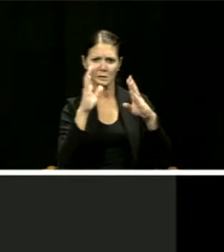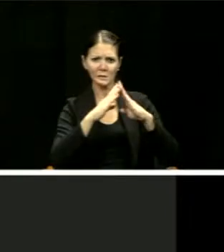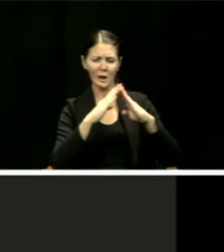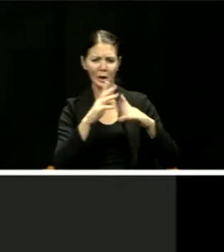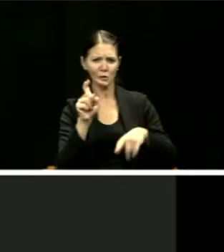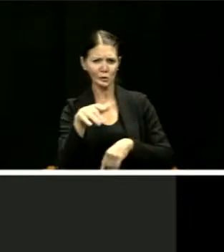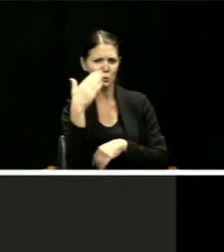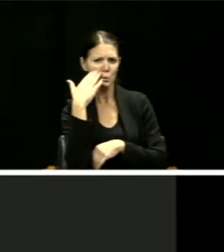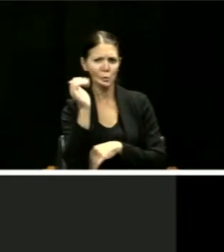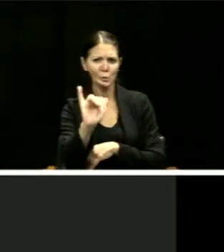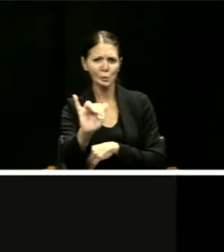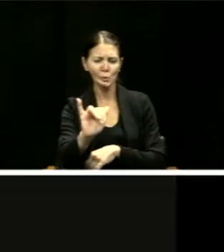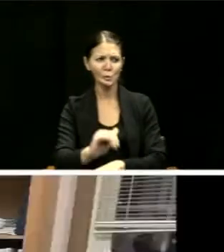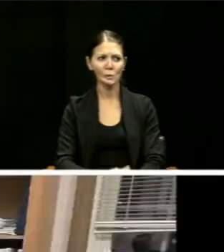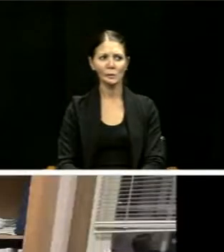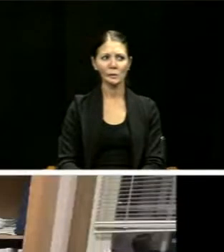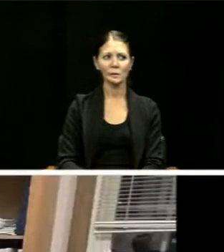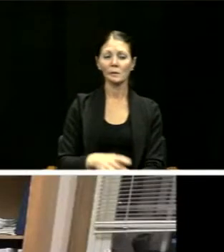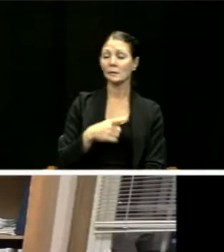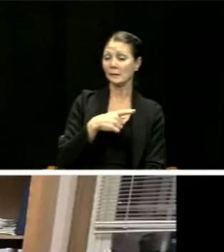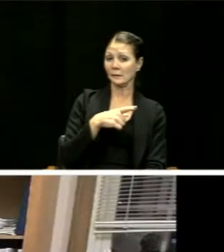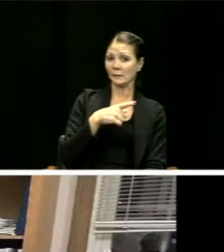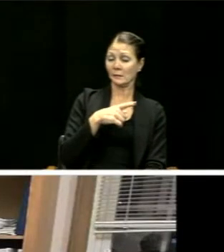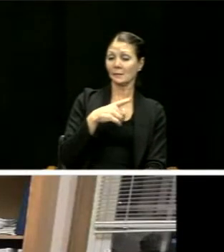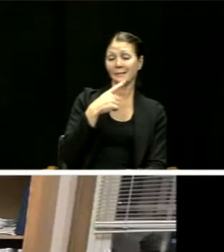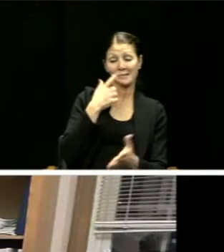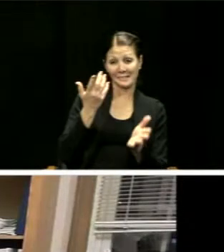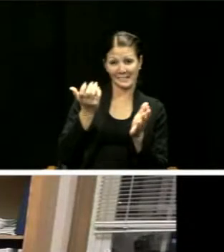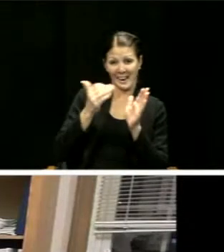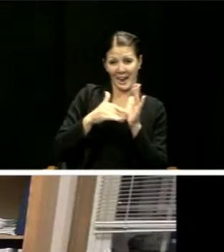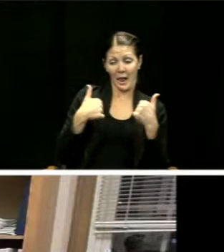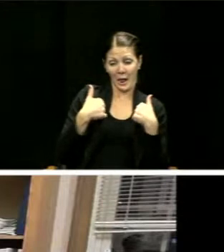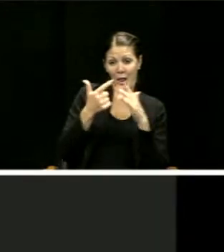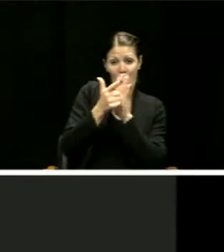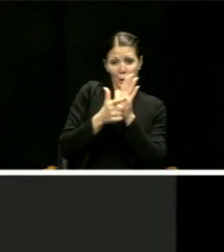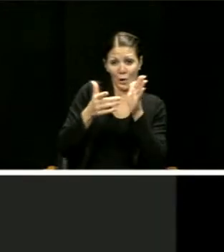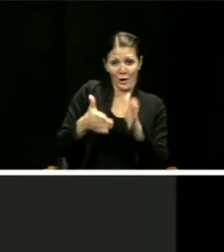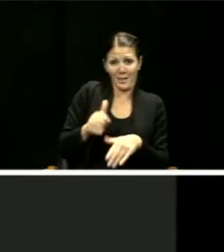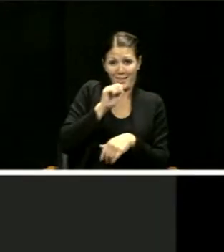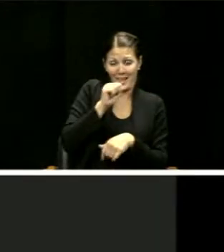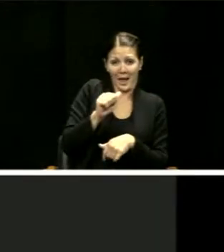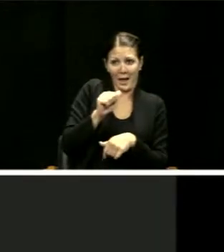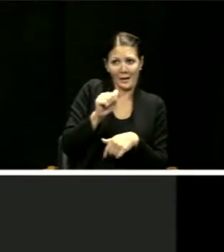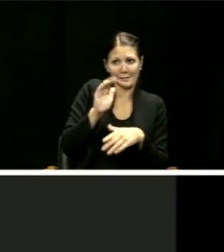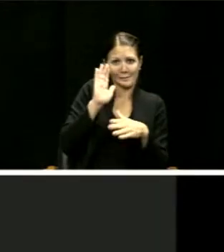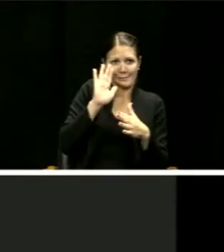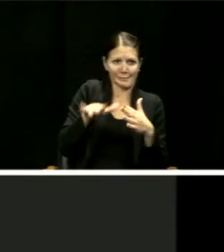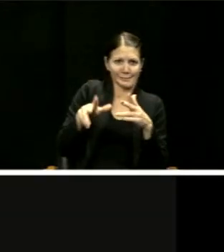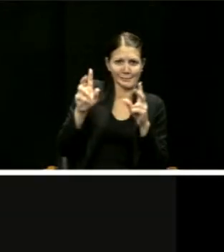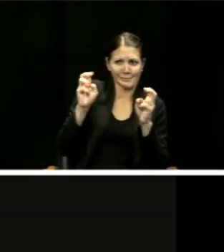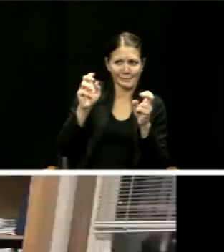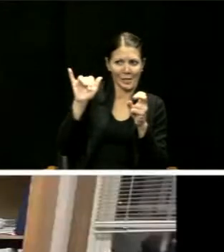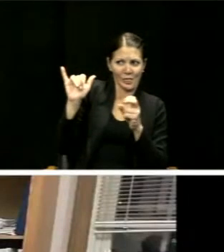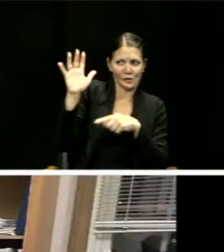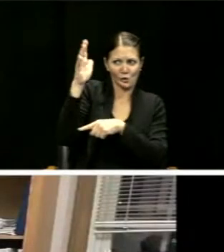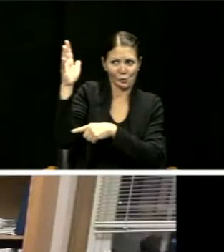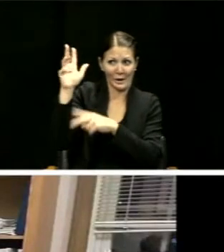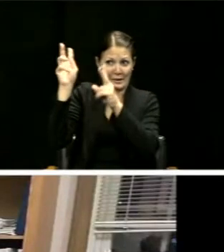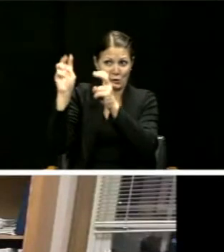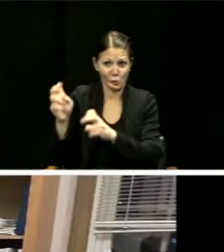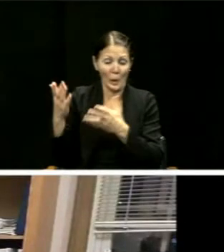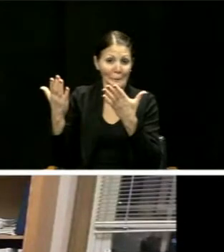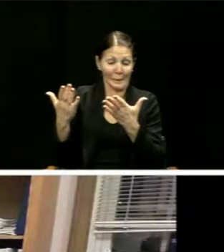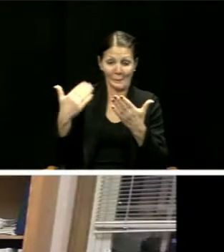for? Well, again, I'm not an attorney, so I can't really speak to the tree issue, and it may be different for